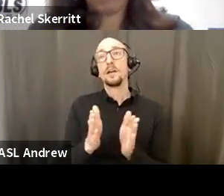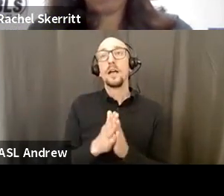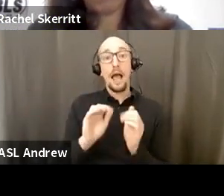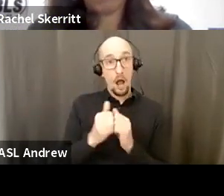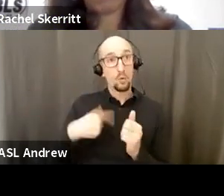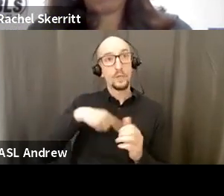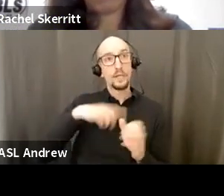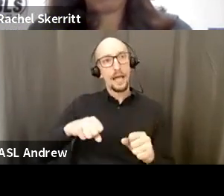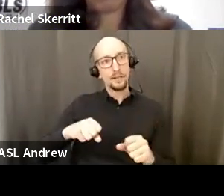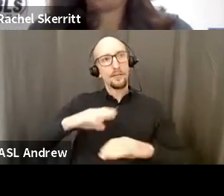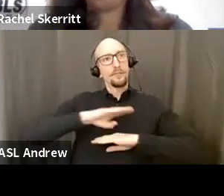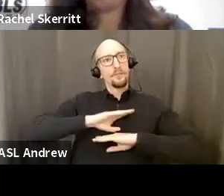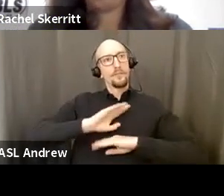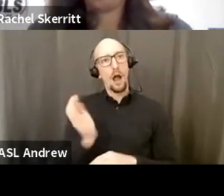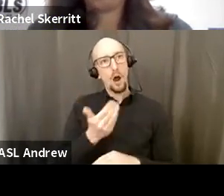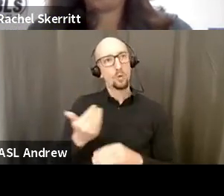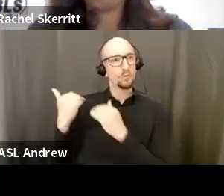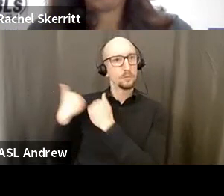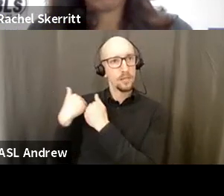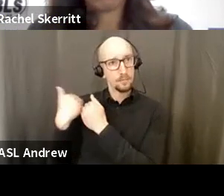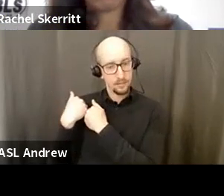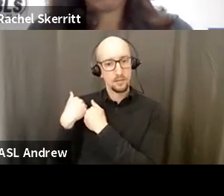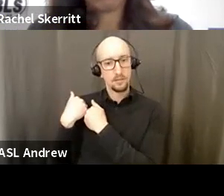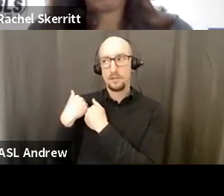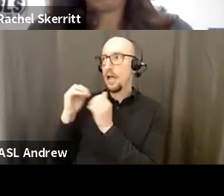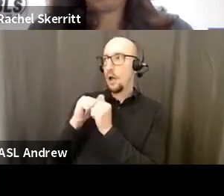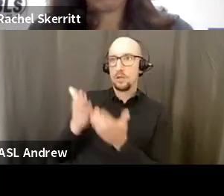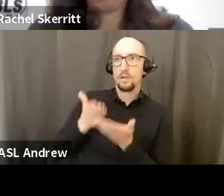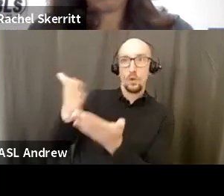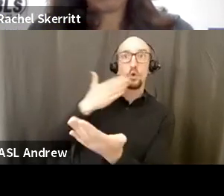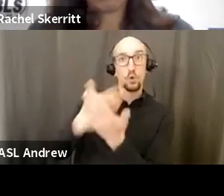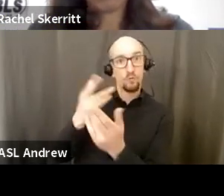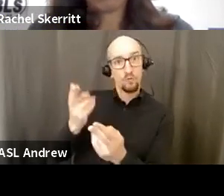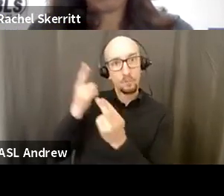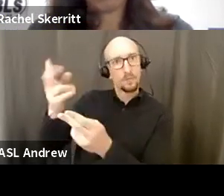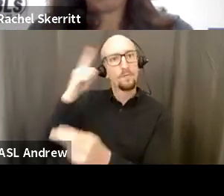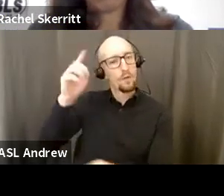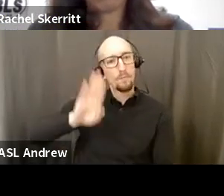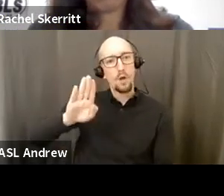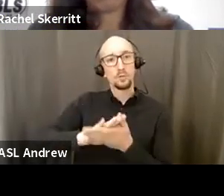deliver a recommendation to the Boston School Committee